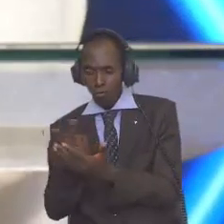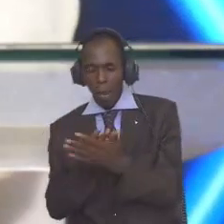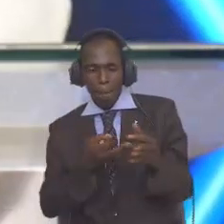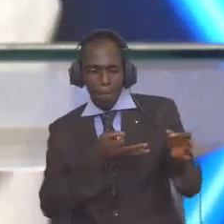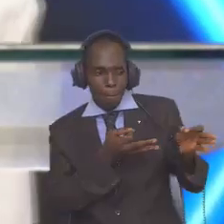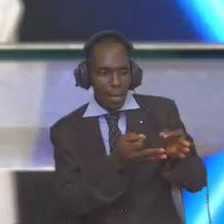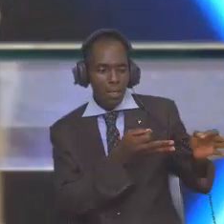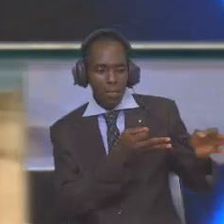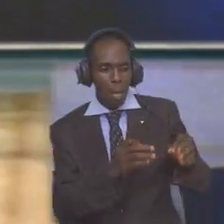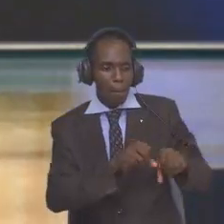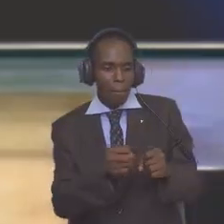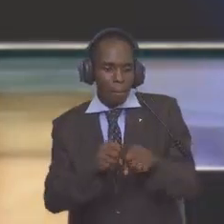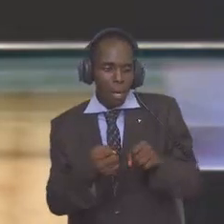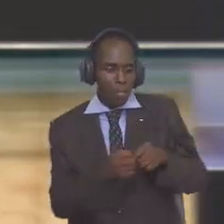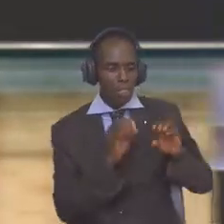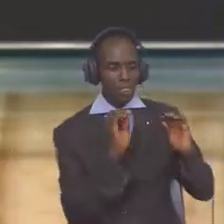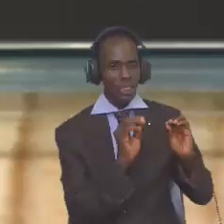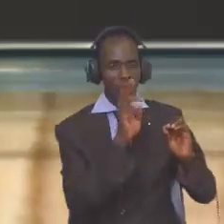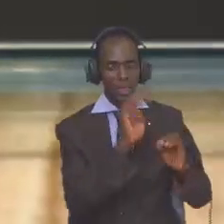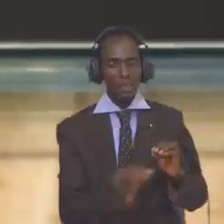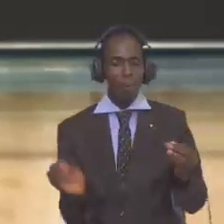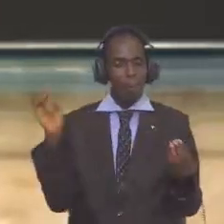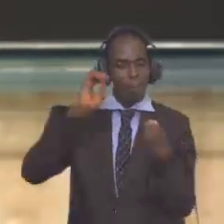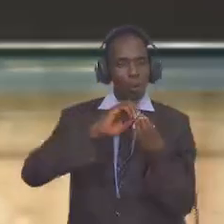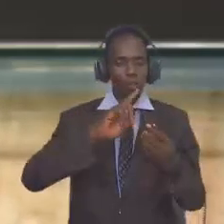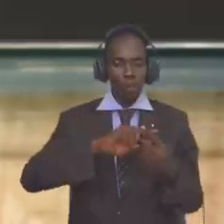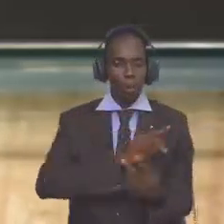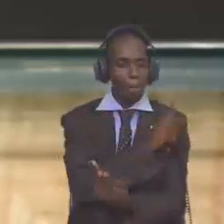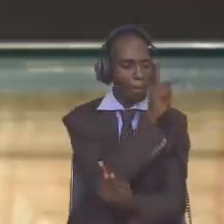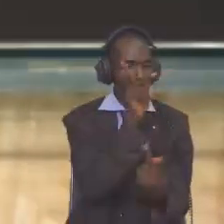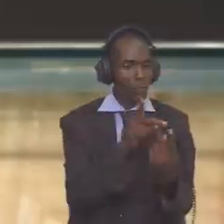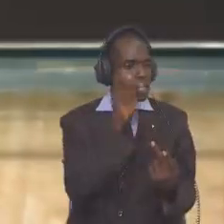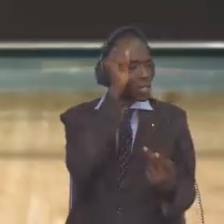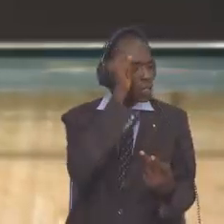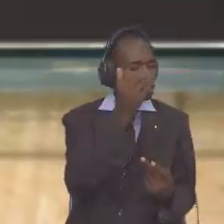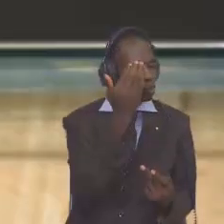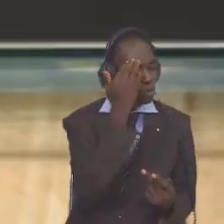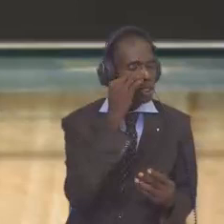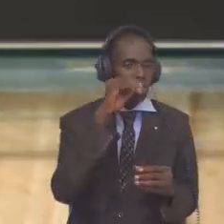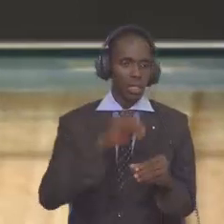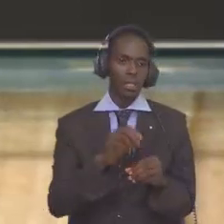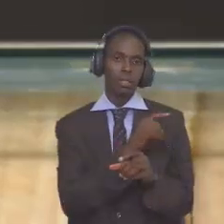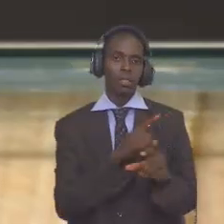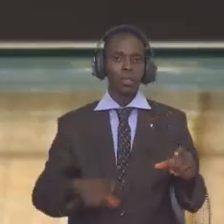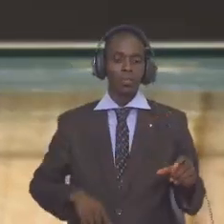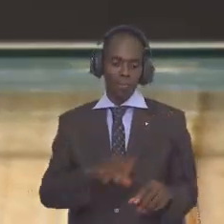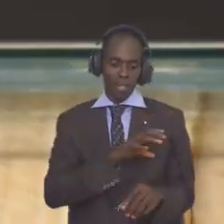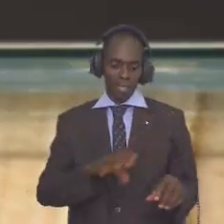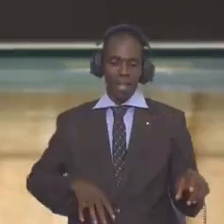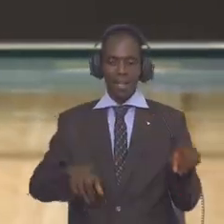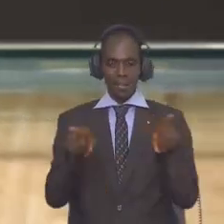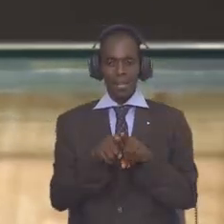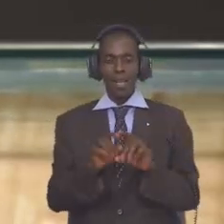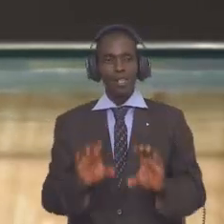enlightened him, and moved him forward to perfect his knowledge in the Lord. Christ-like